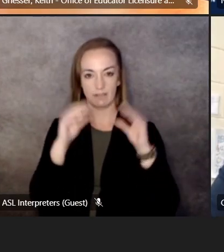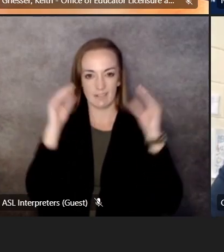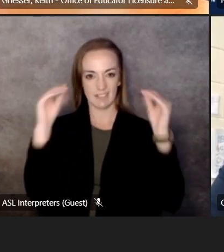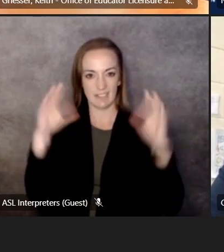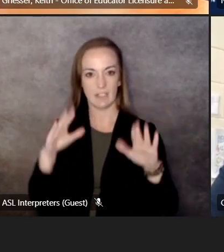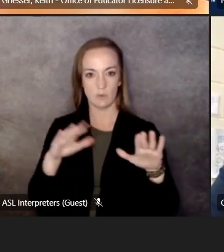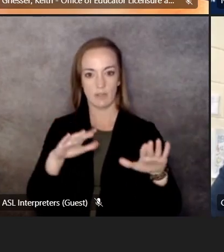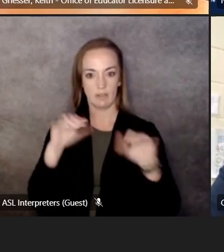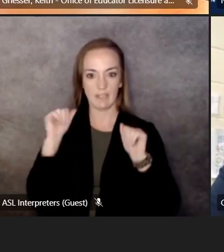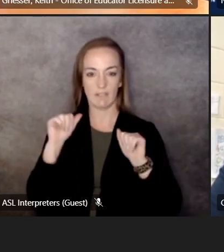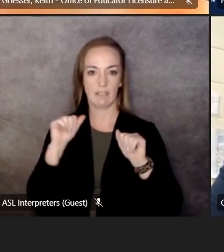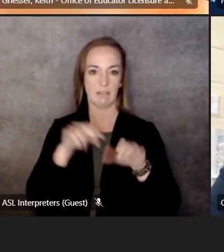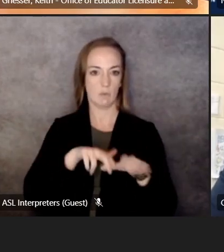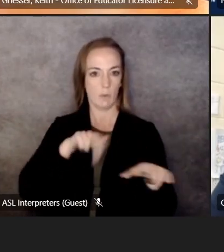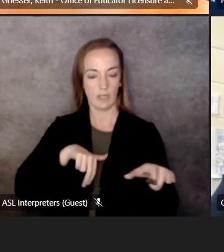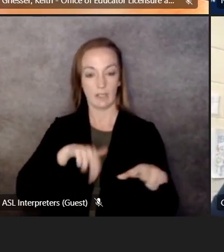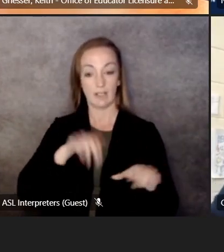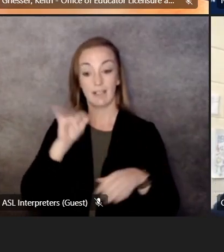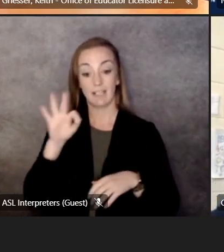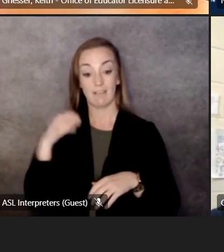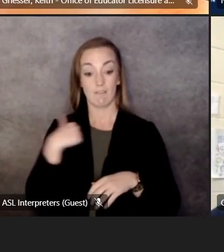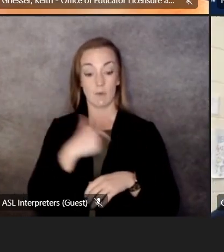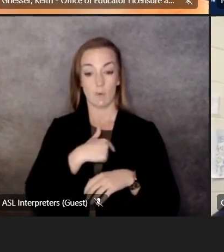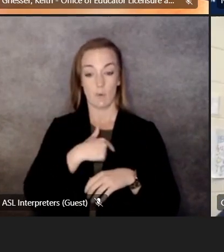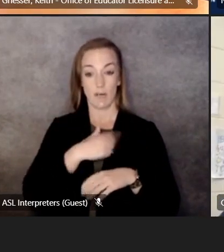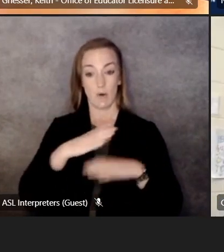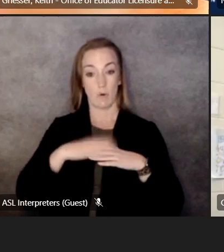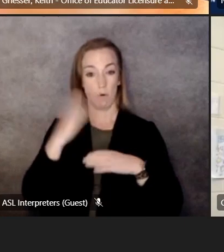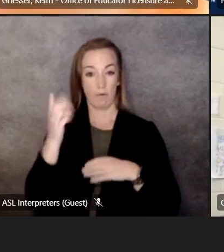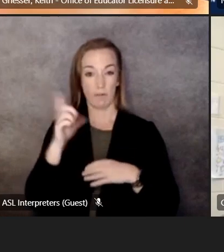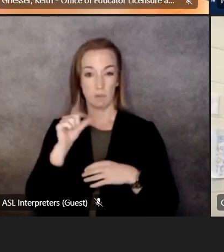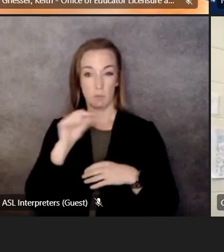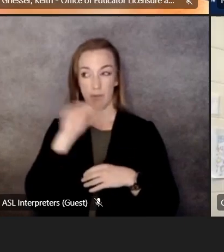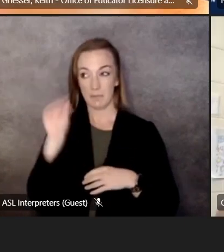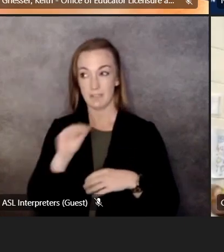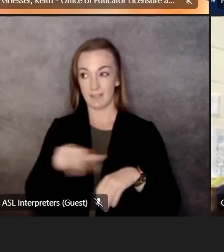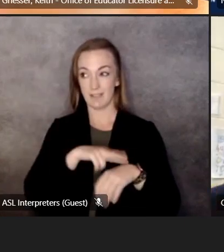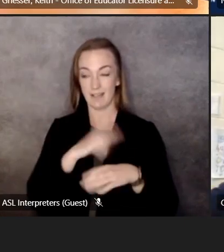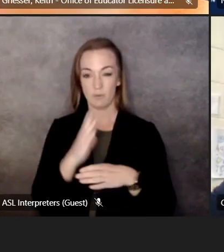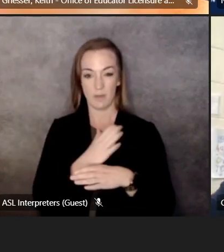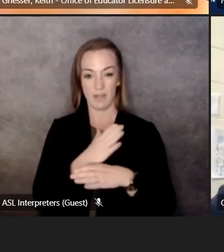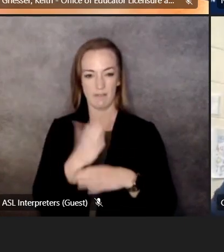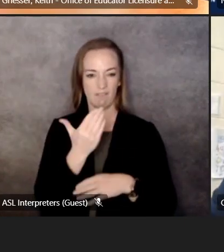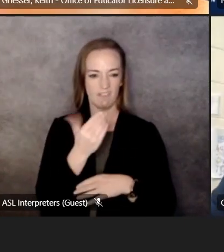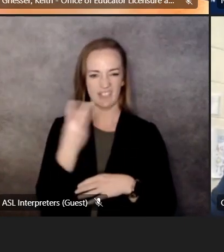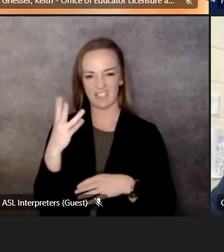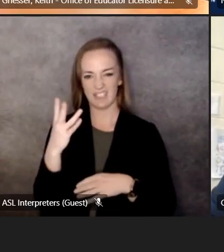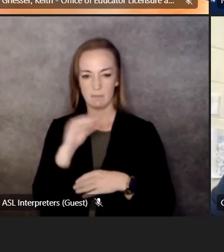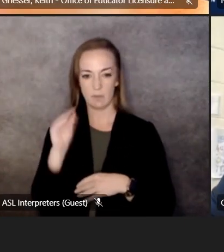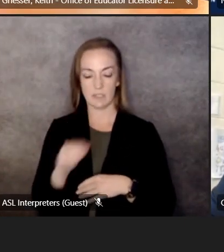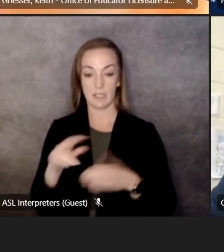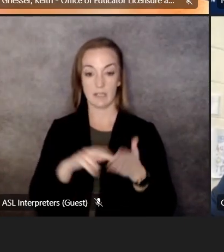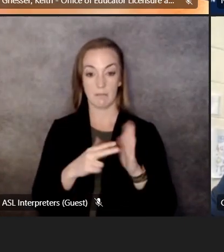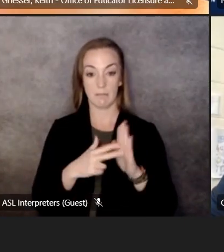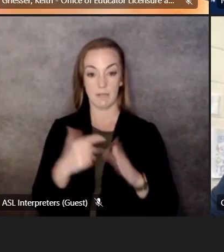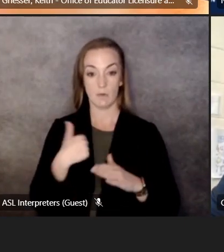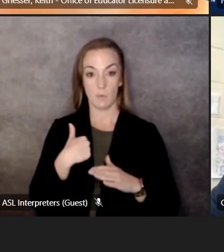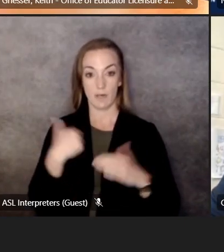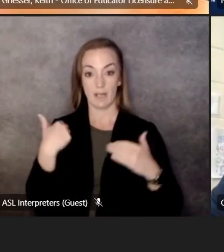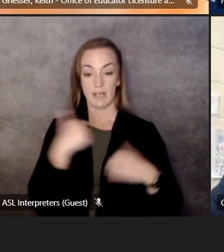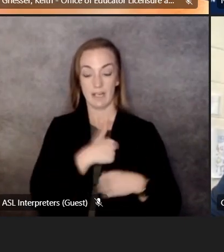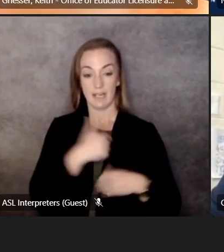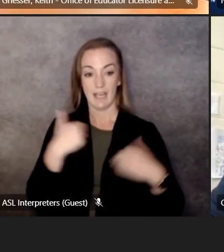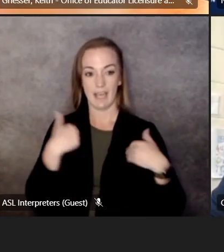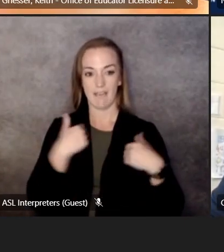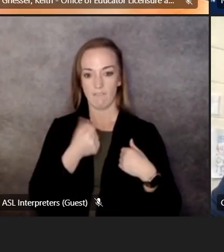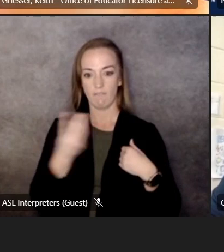over 20%, the national average is 15 to 16%, then that equates to a couple of thousand more teacher openings than we've been